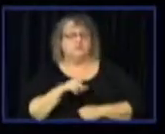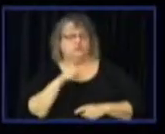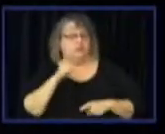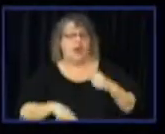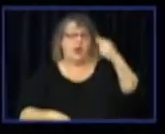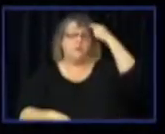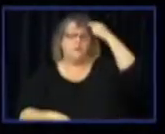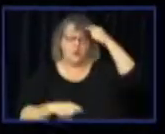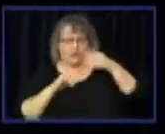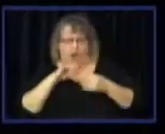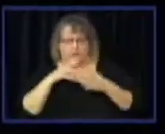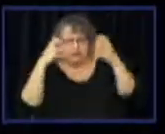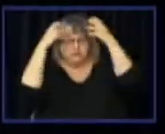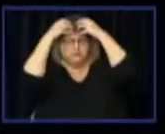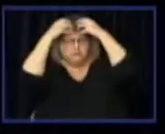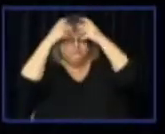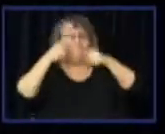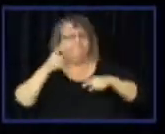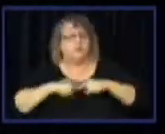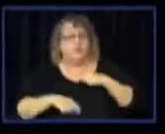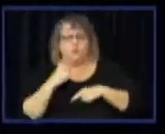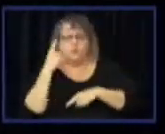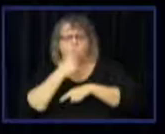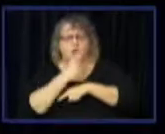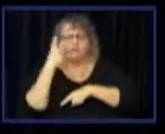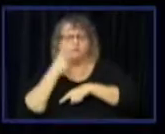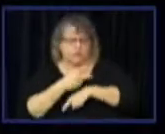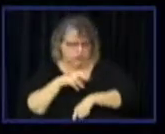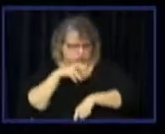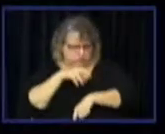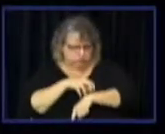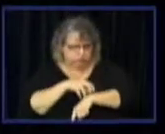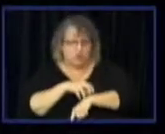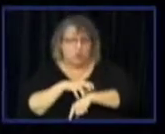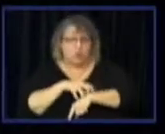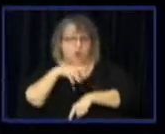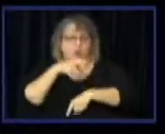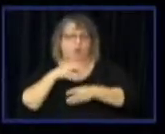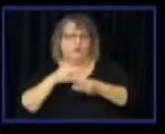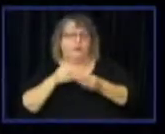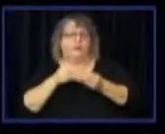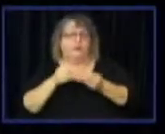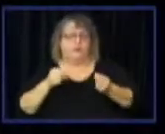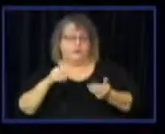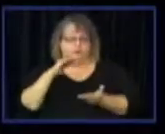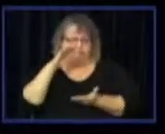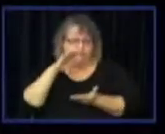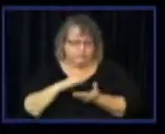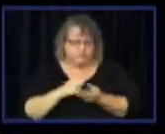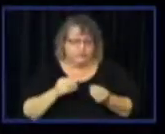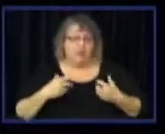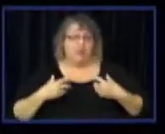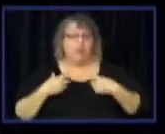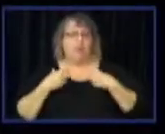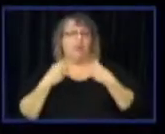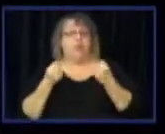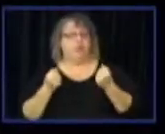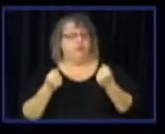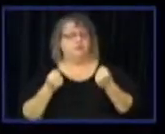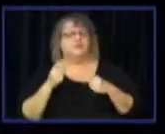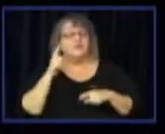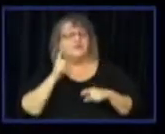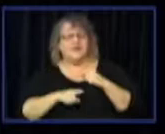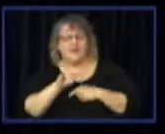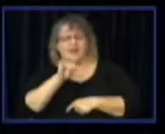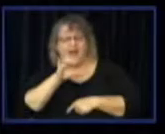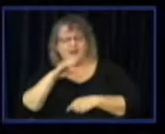You ice an injury, at least for a day or two. If you do it properly, it calms down the inflammation, helps to heal. We can't ice